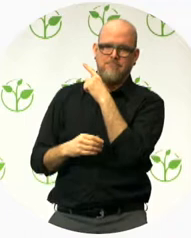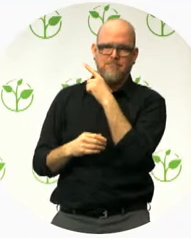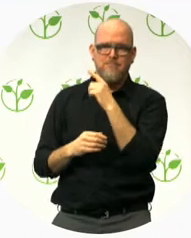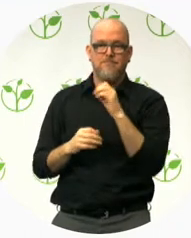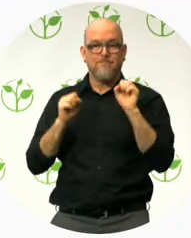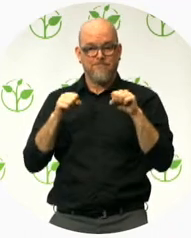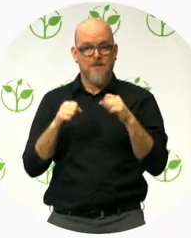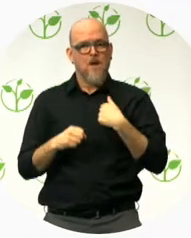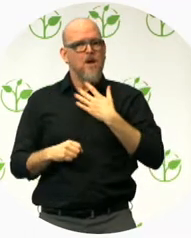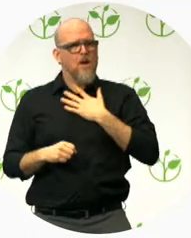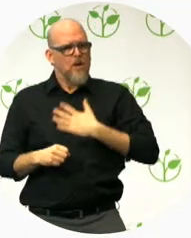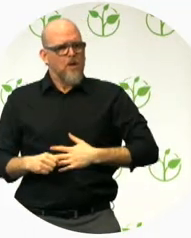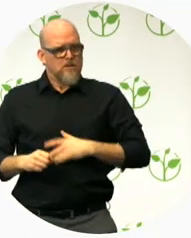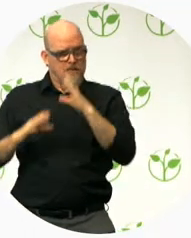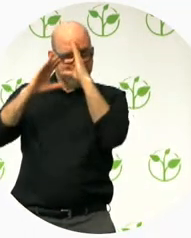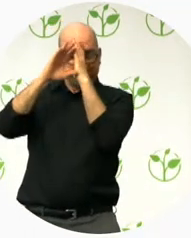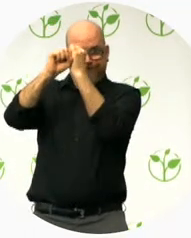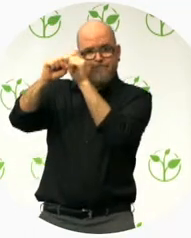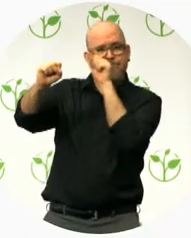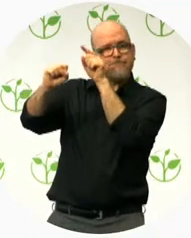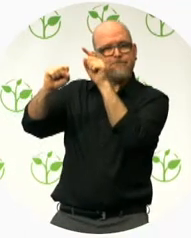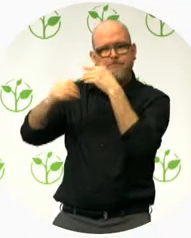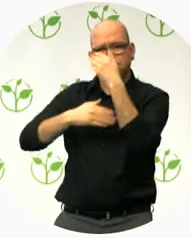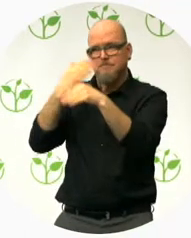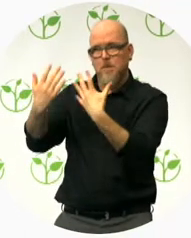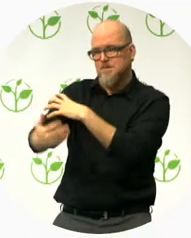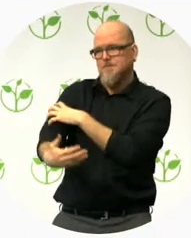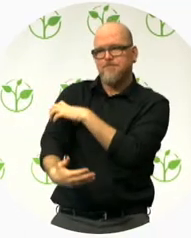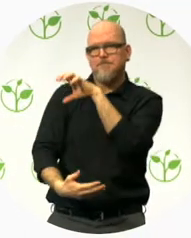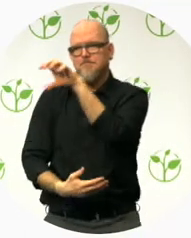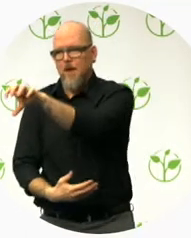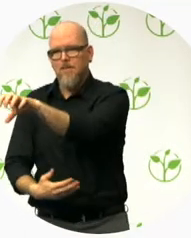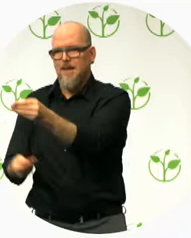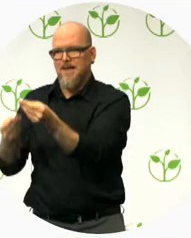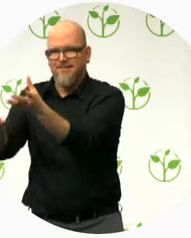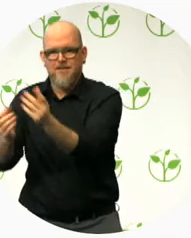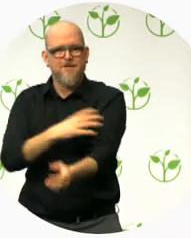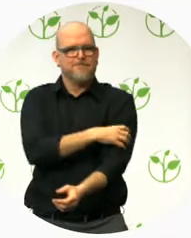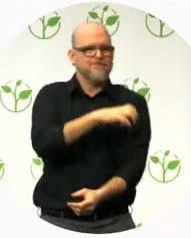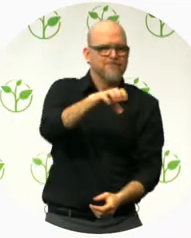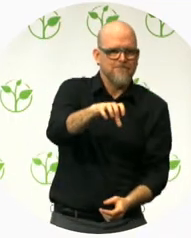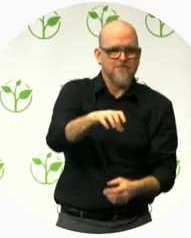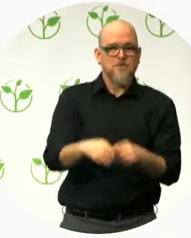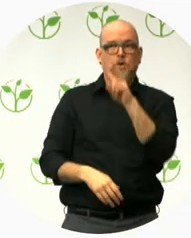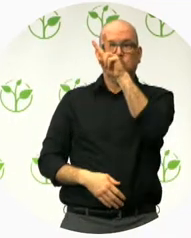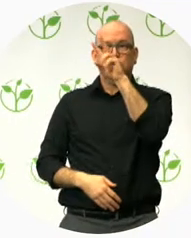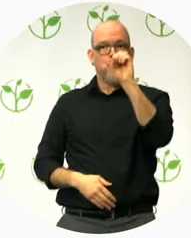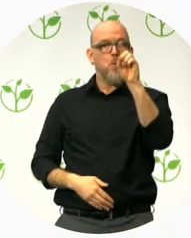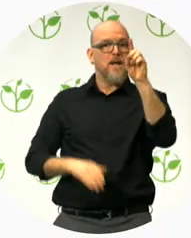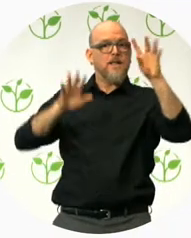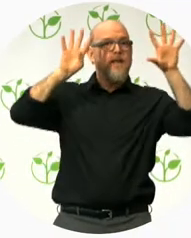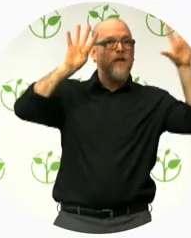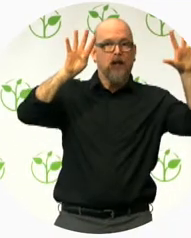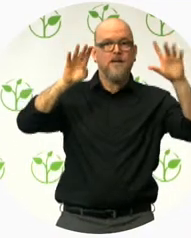will be focusing on empowerment. 2019 is going to be devoted to empowerment. This year